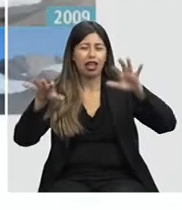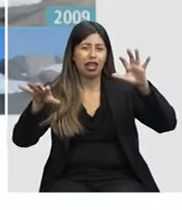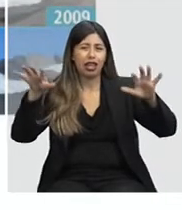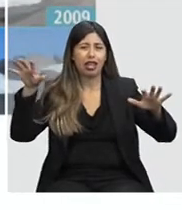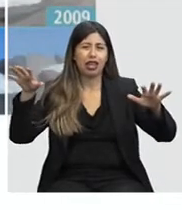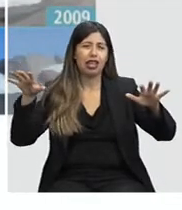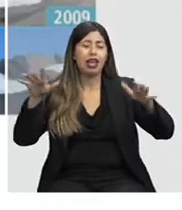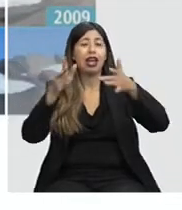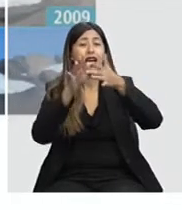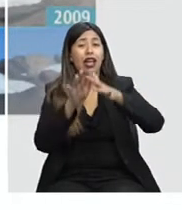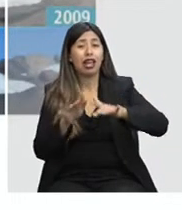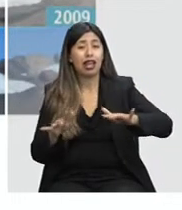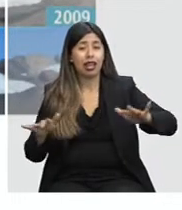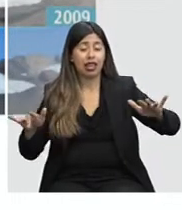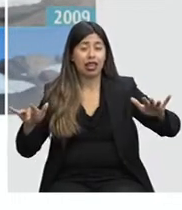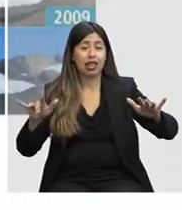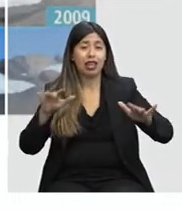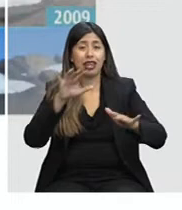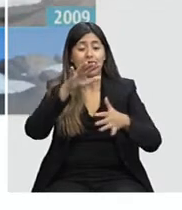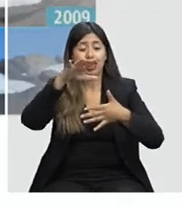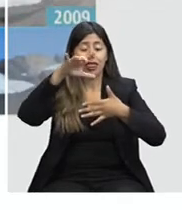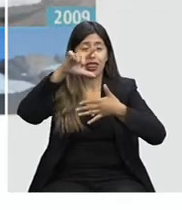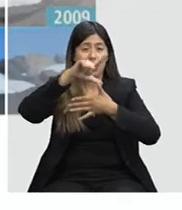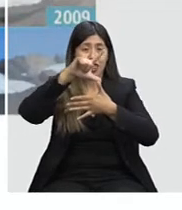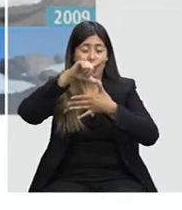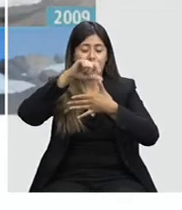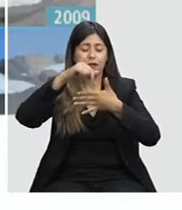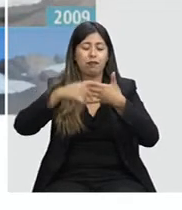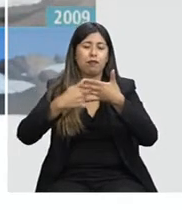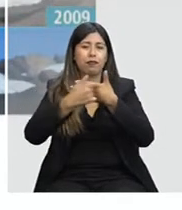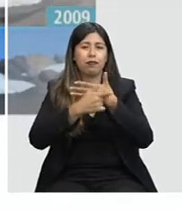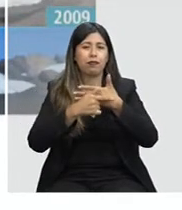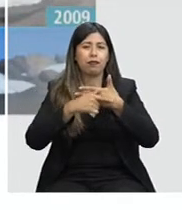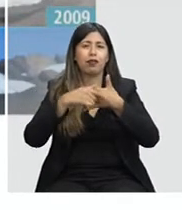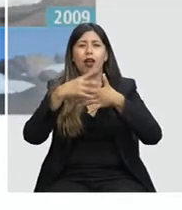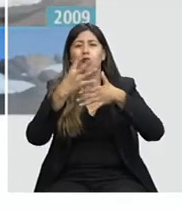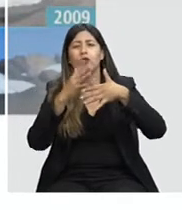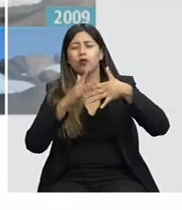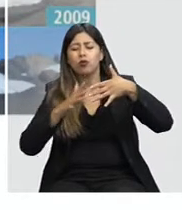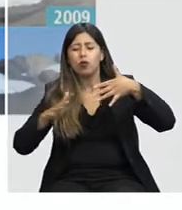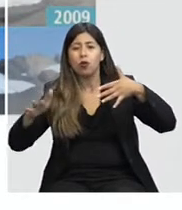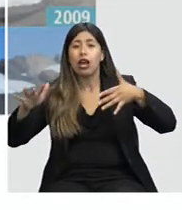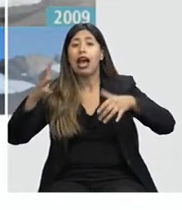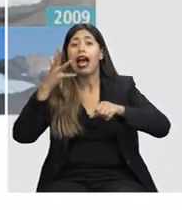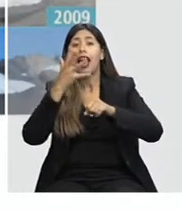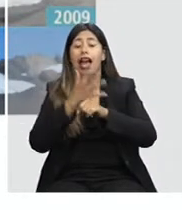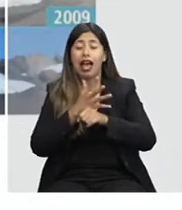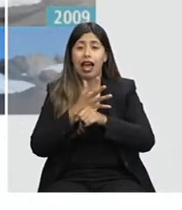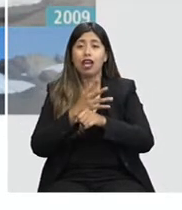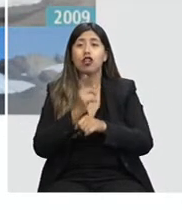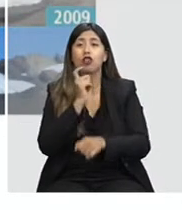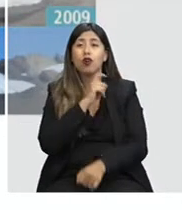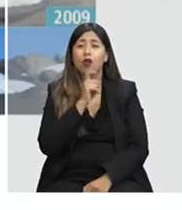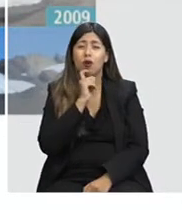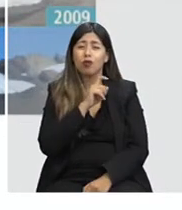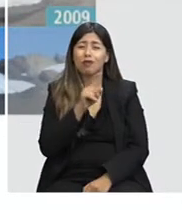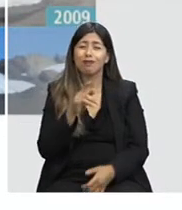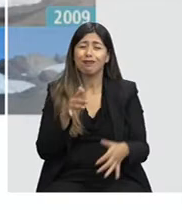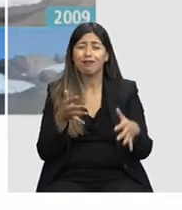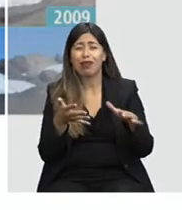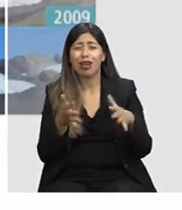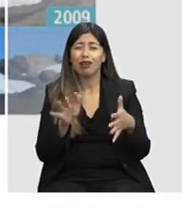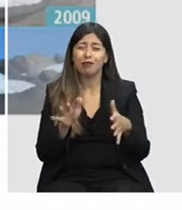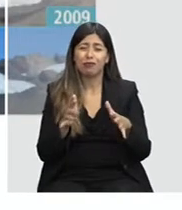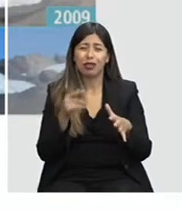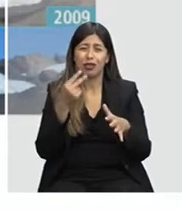find that glaciers are now largely in the red. They're not doing very well in terms of their glacier bank accounts. So if you